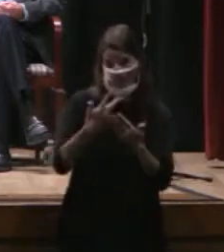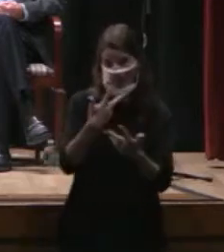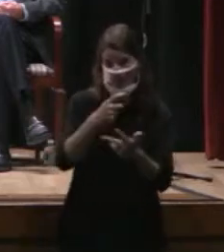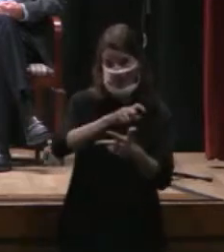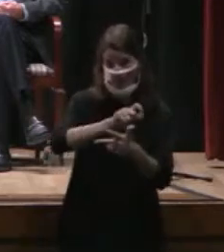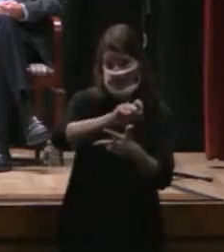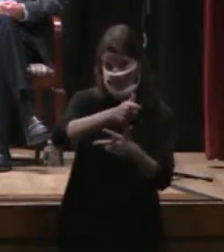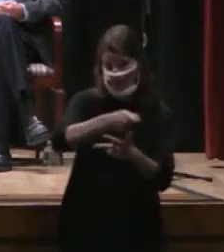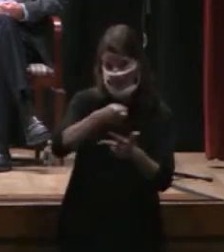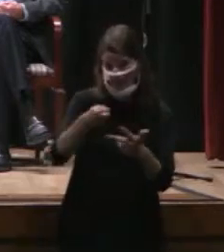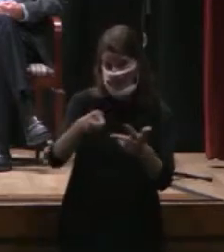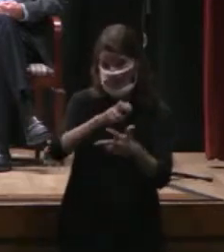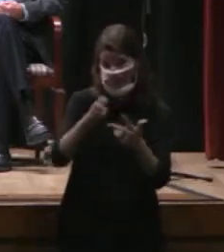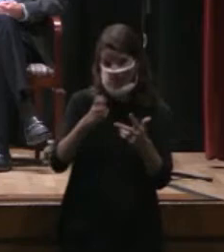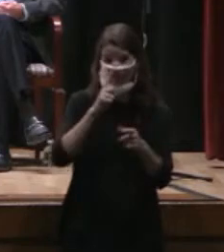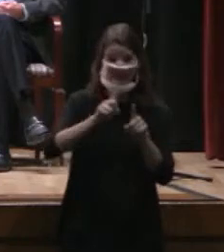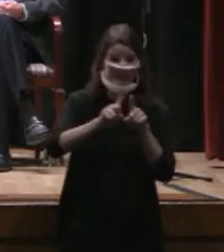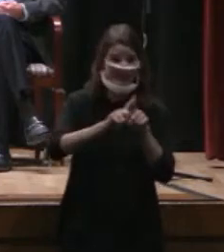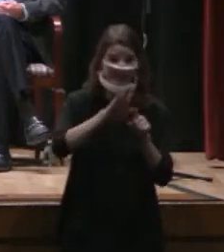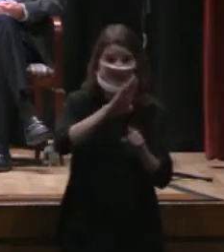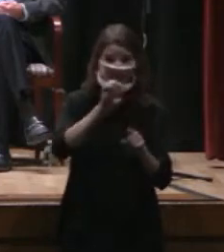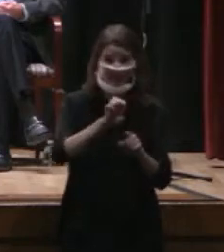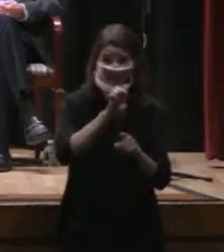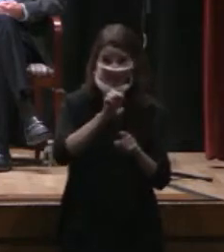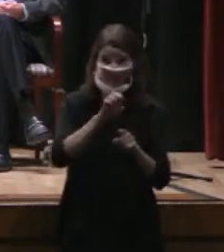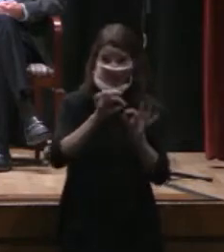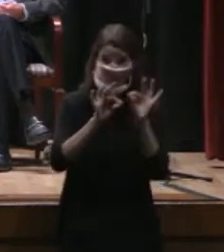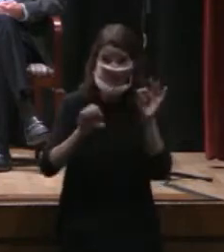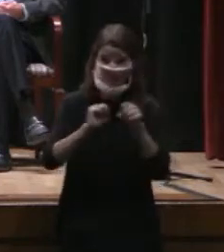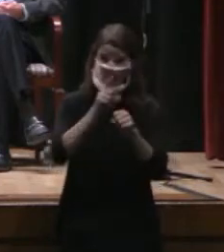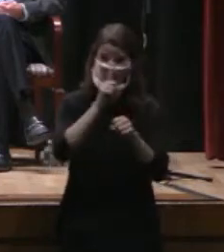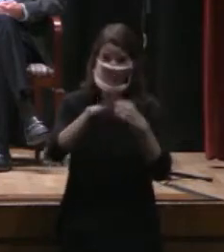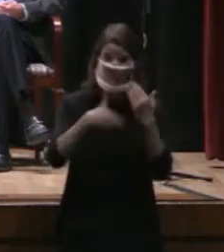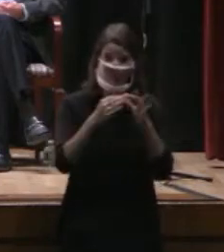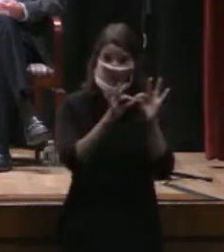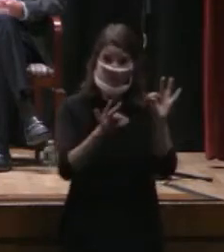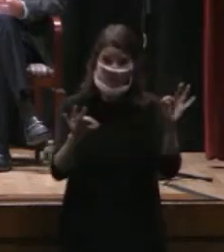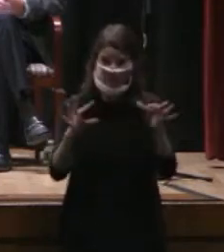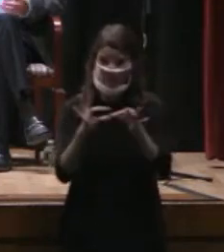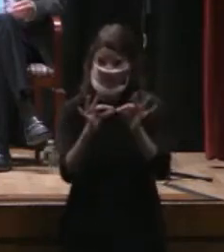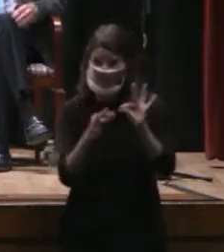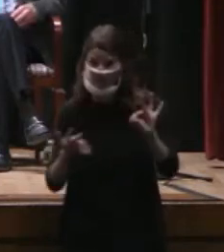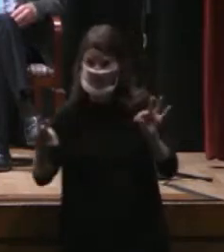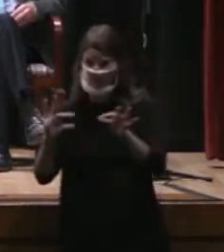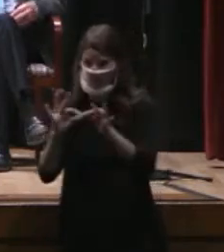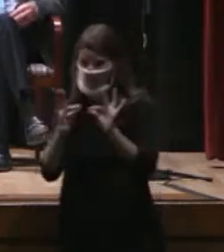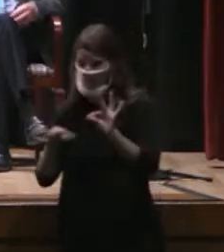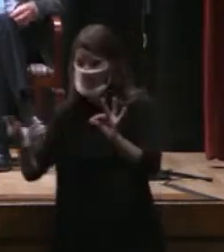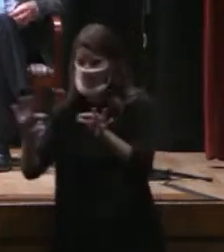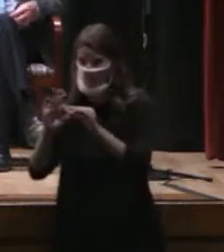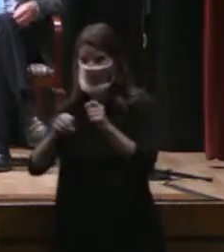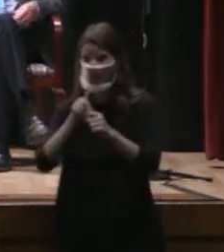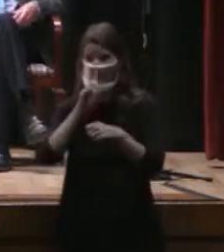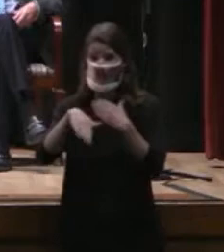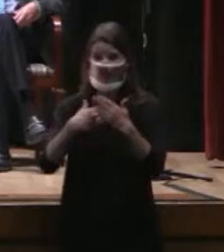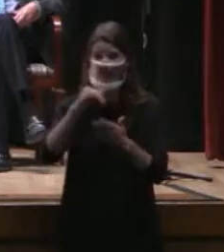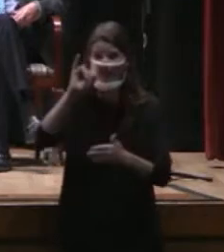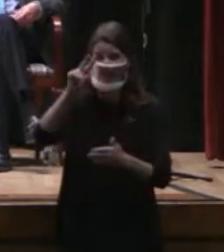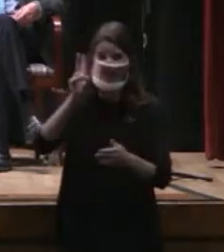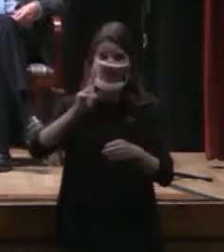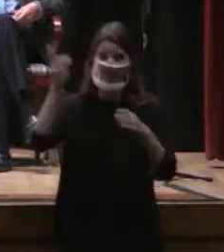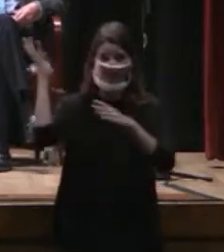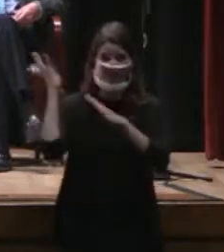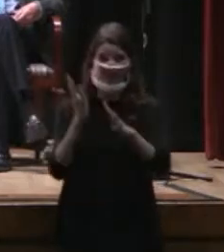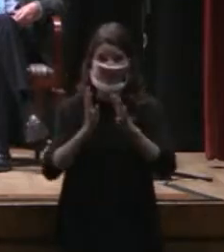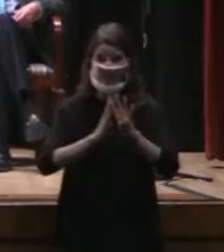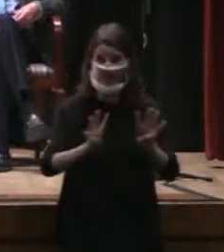putting several pieces of IV tubing together to make the tubing several yards long, so that all the IV machines from each of the